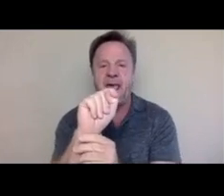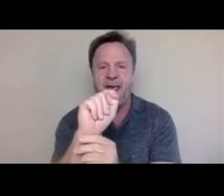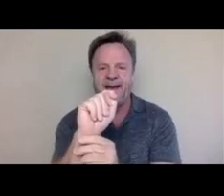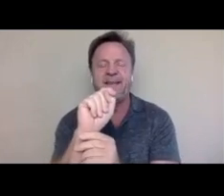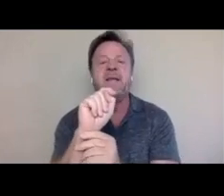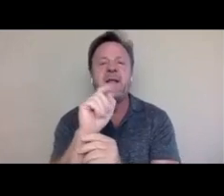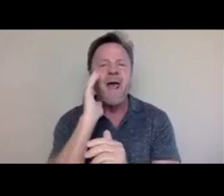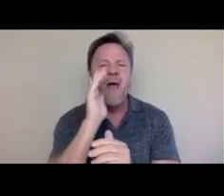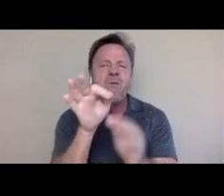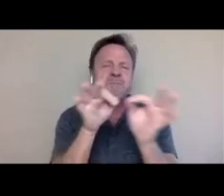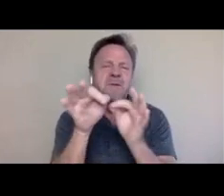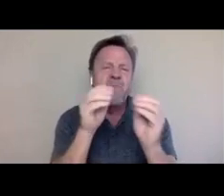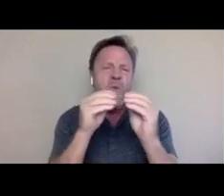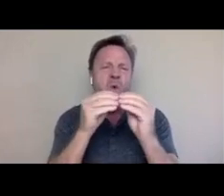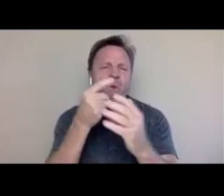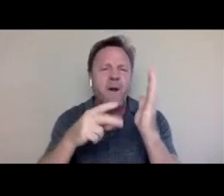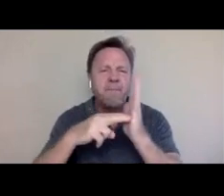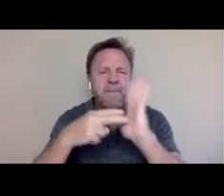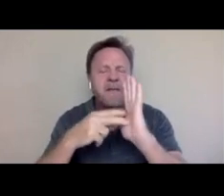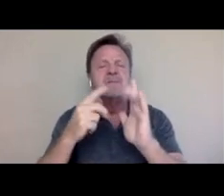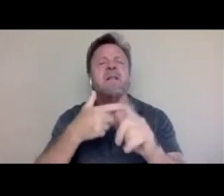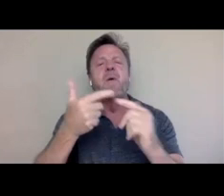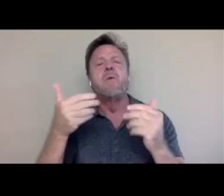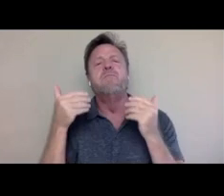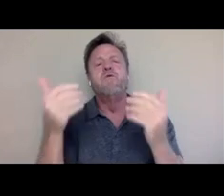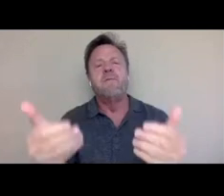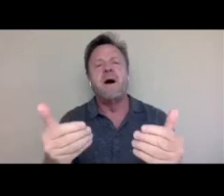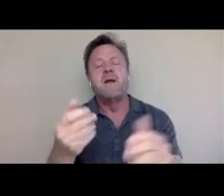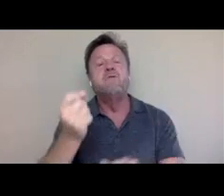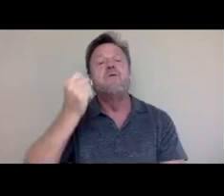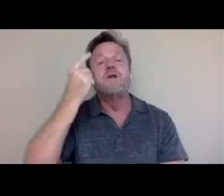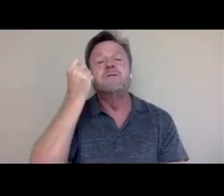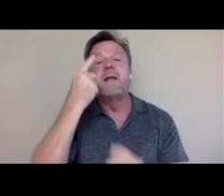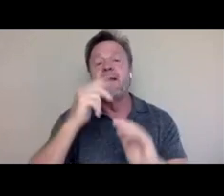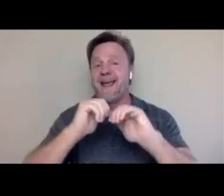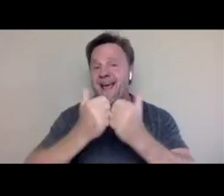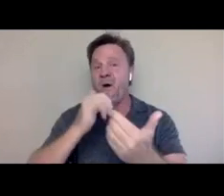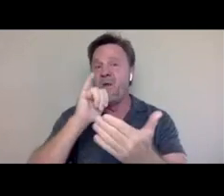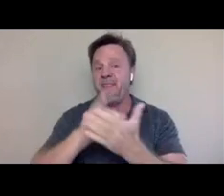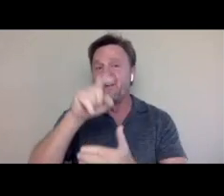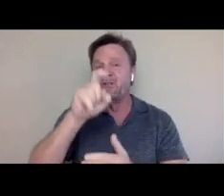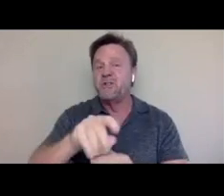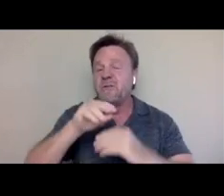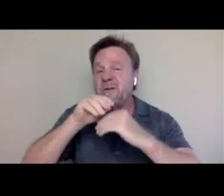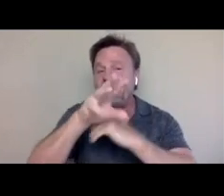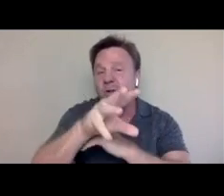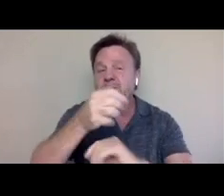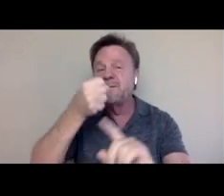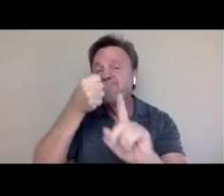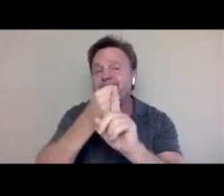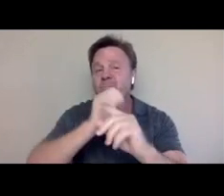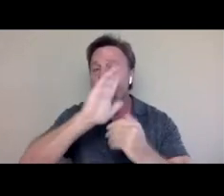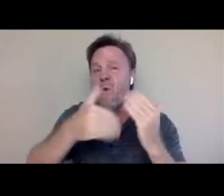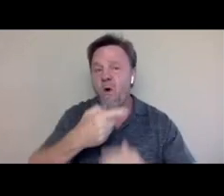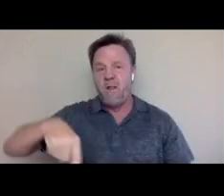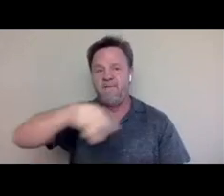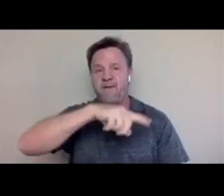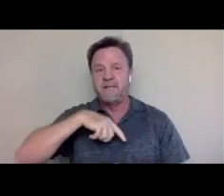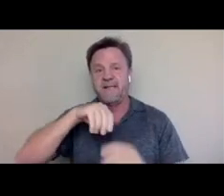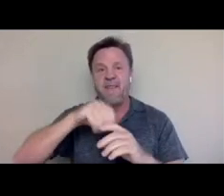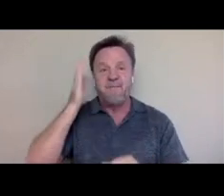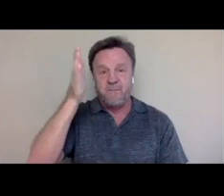more about what that is, and then we'll move on to understanding how that should influence and impact all of us in the